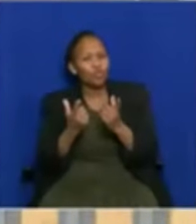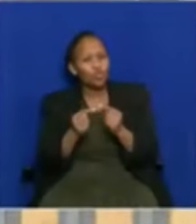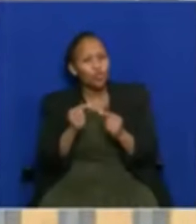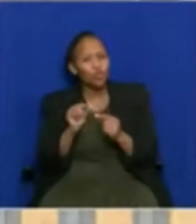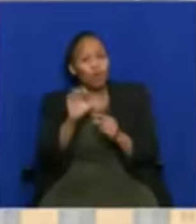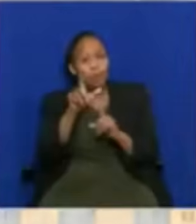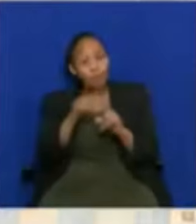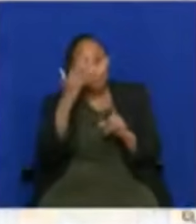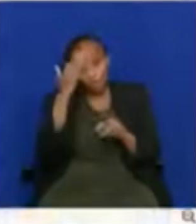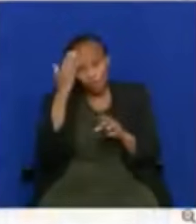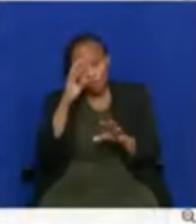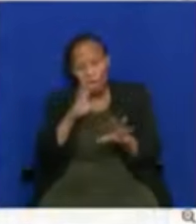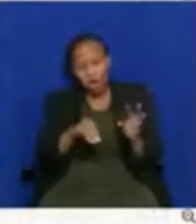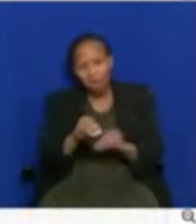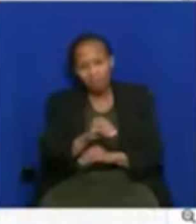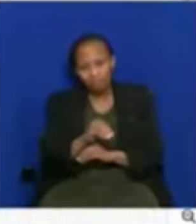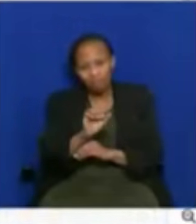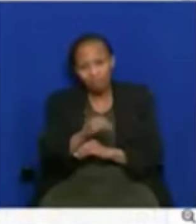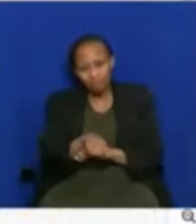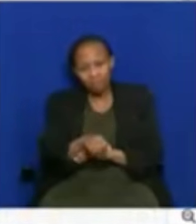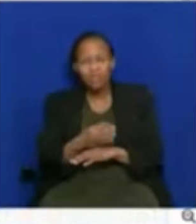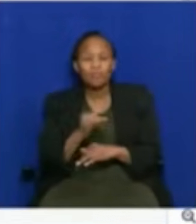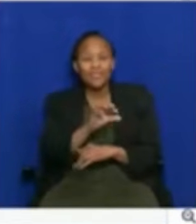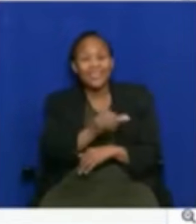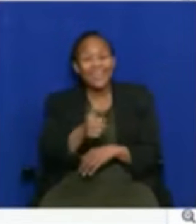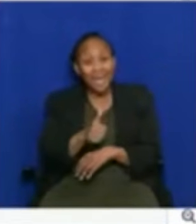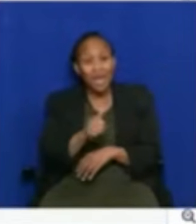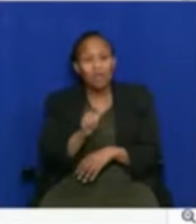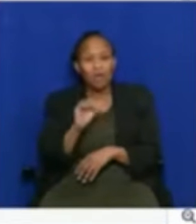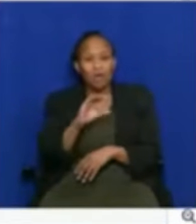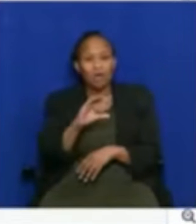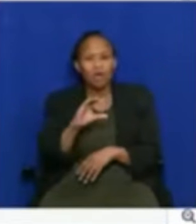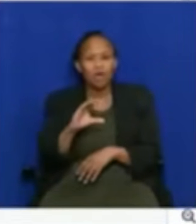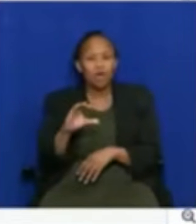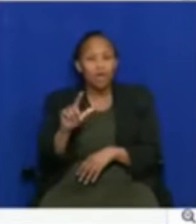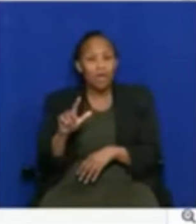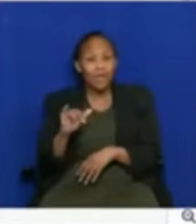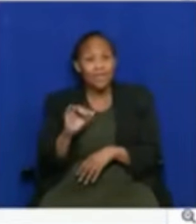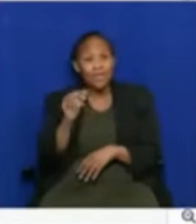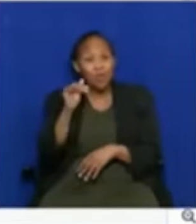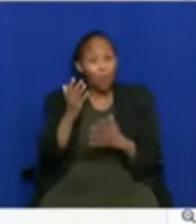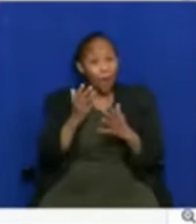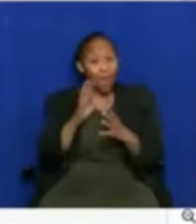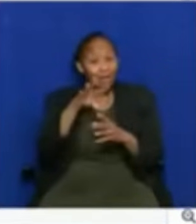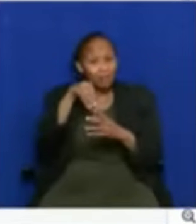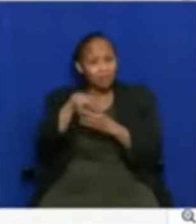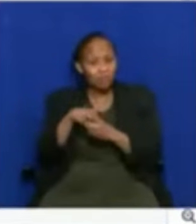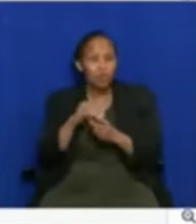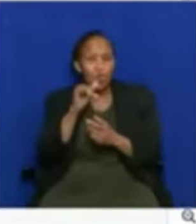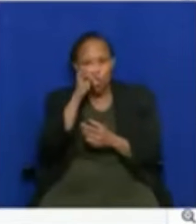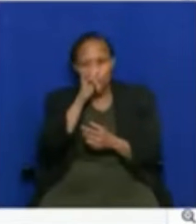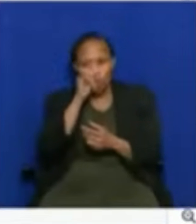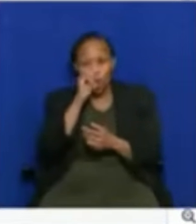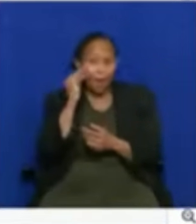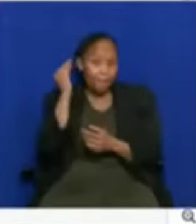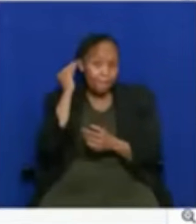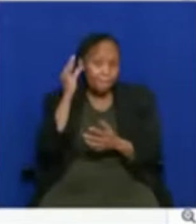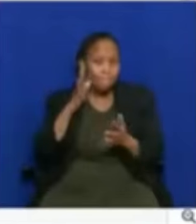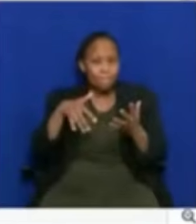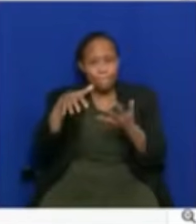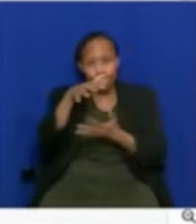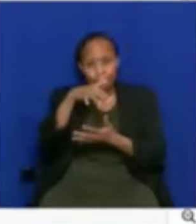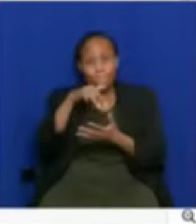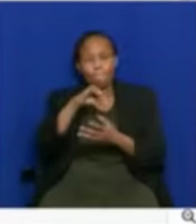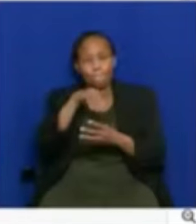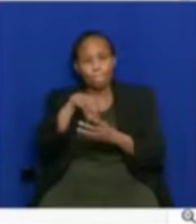kernels in crime intelligence. That's what the story is. And there's complaints about defeating the ends